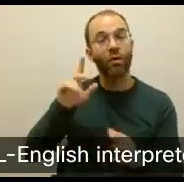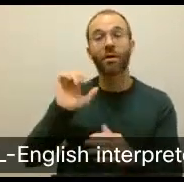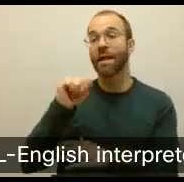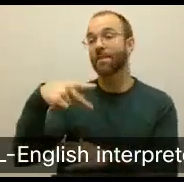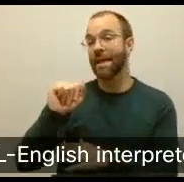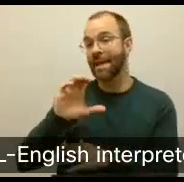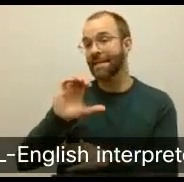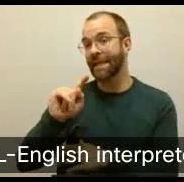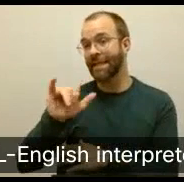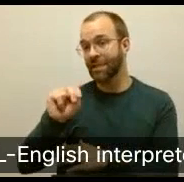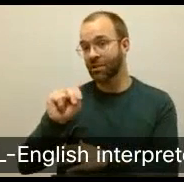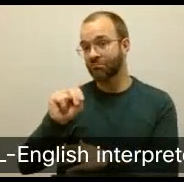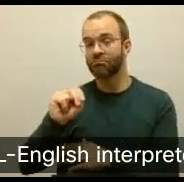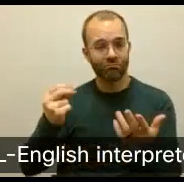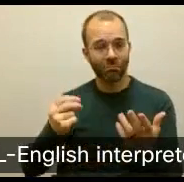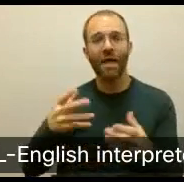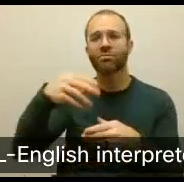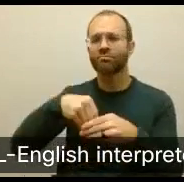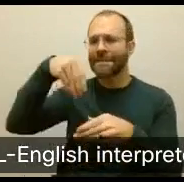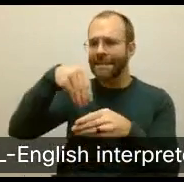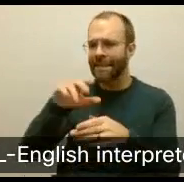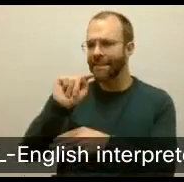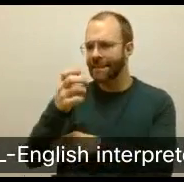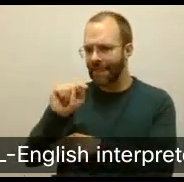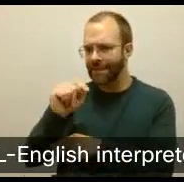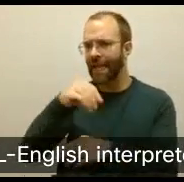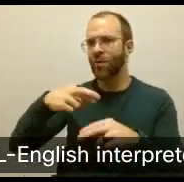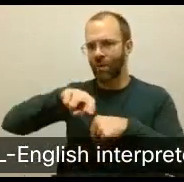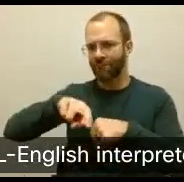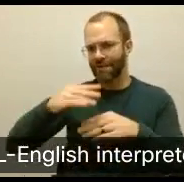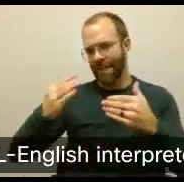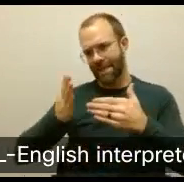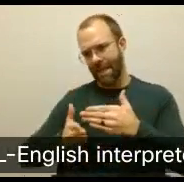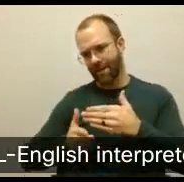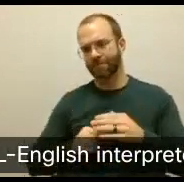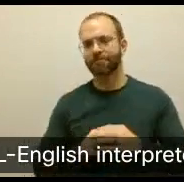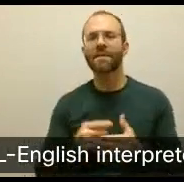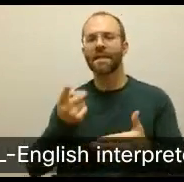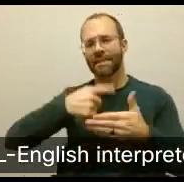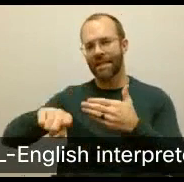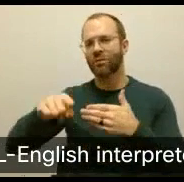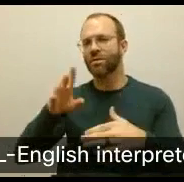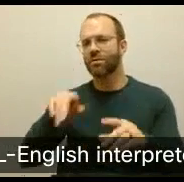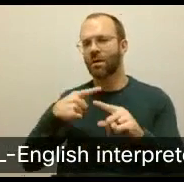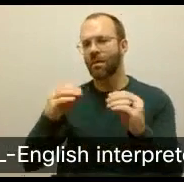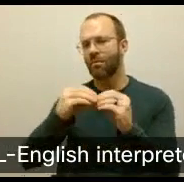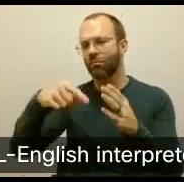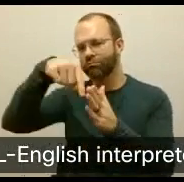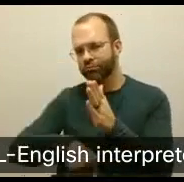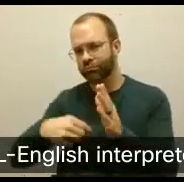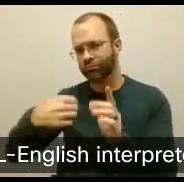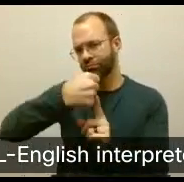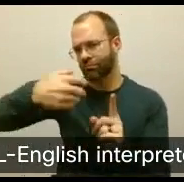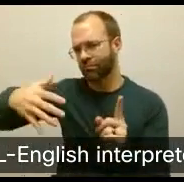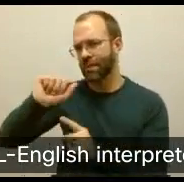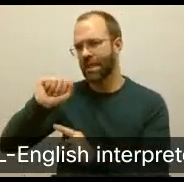style, this would include both an in-text citation and a reference. And as I mentioned, next week we'll talk more about APA, so you're welcome to come to that